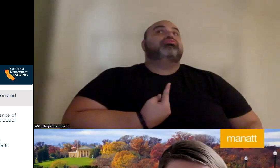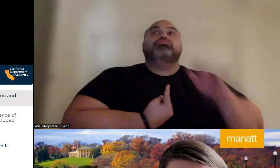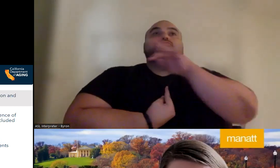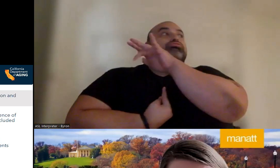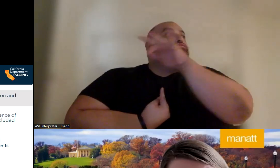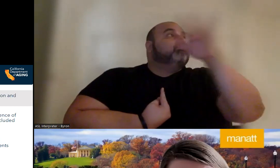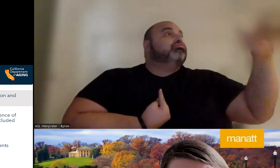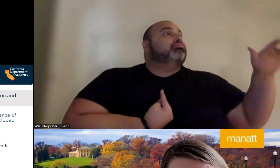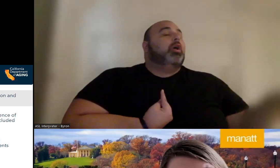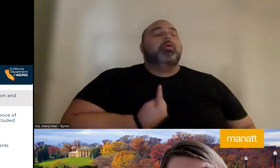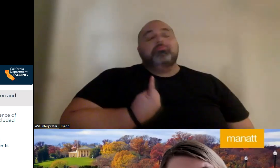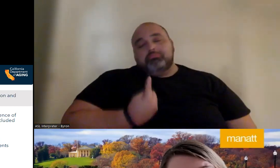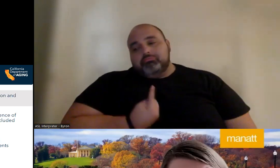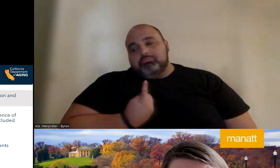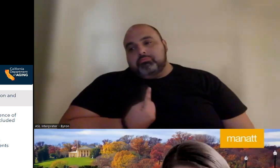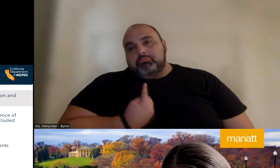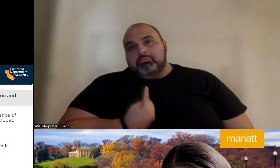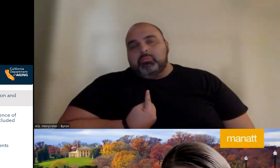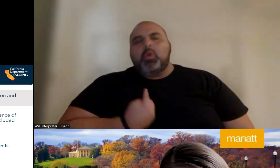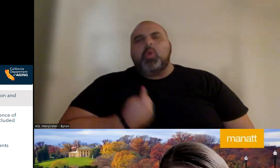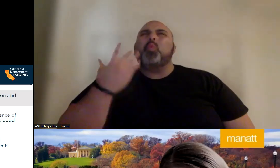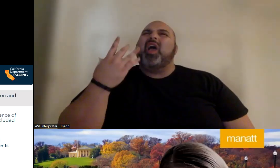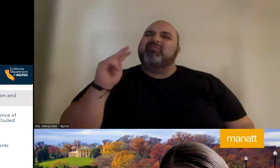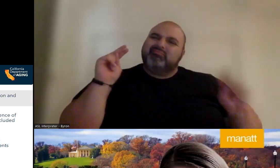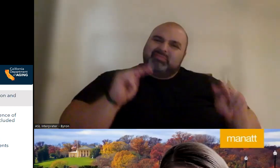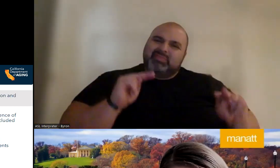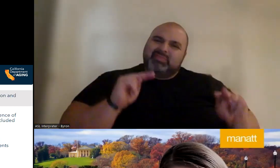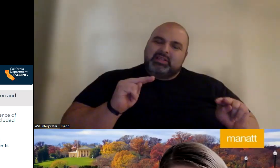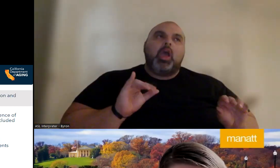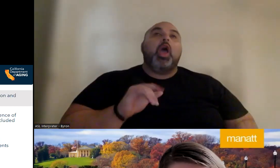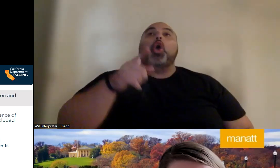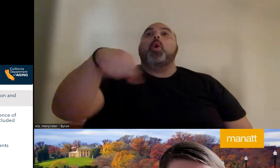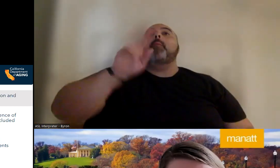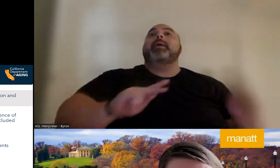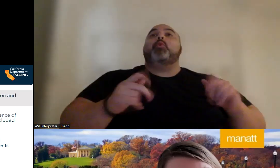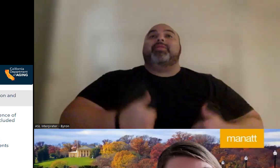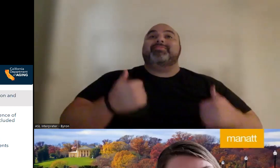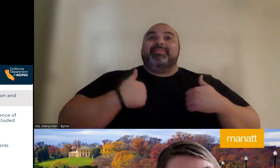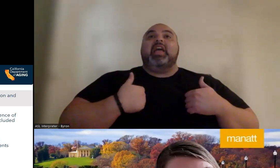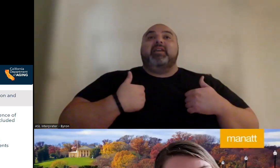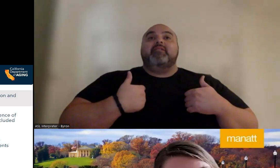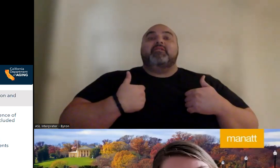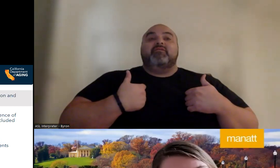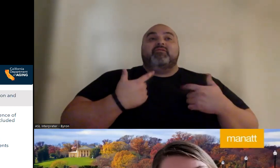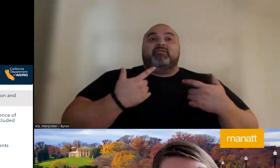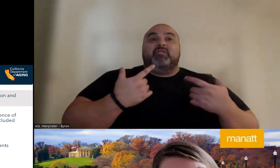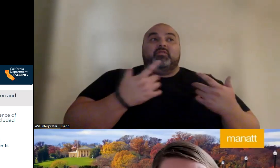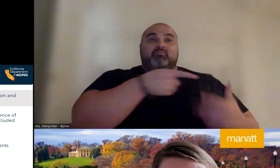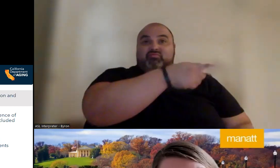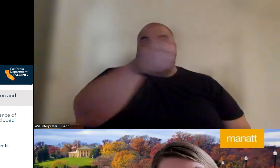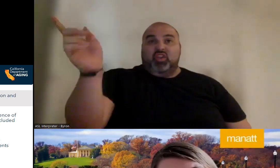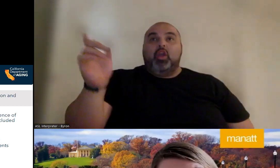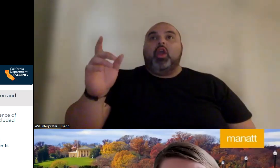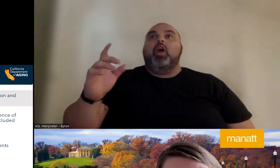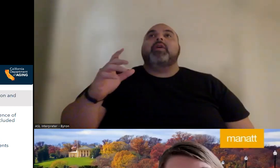that long-term care facility residents have a high risk of social isolation and loneliness. A systemic review published in